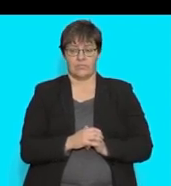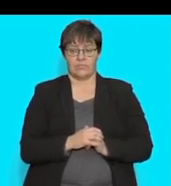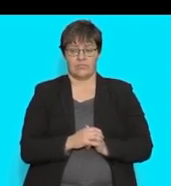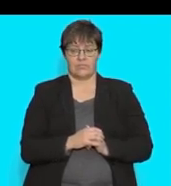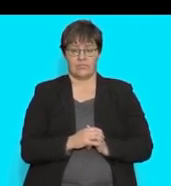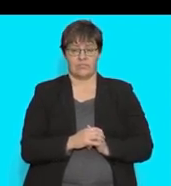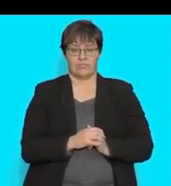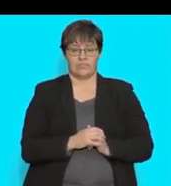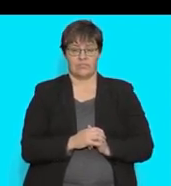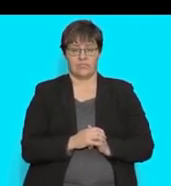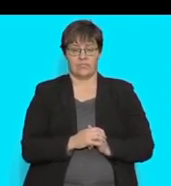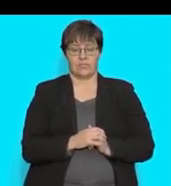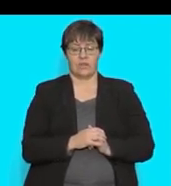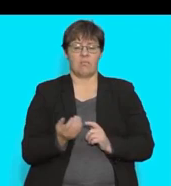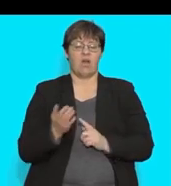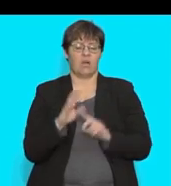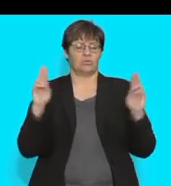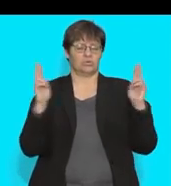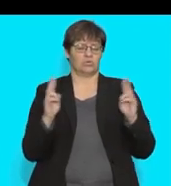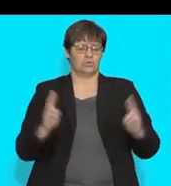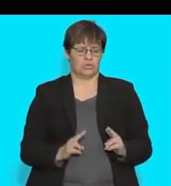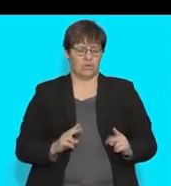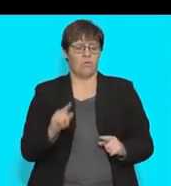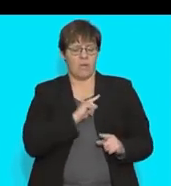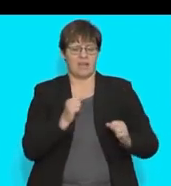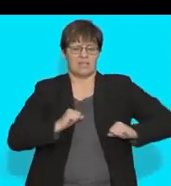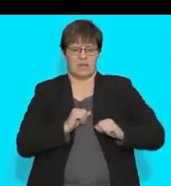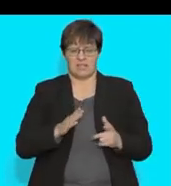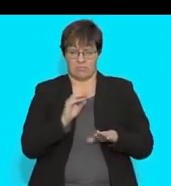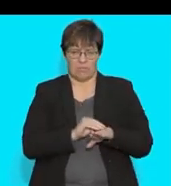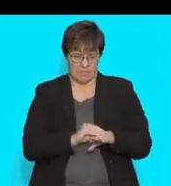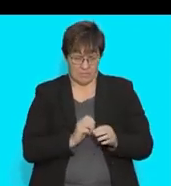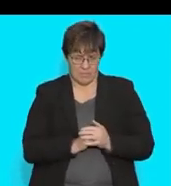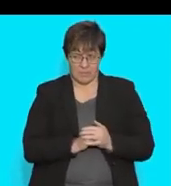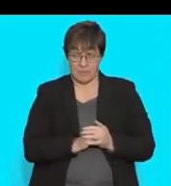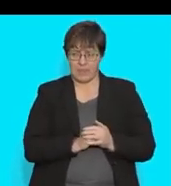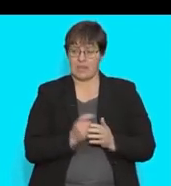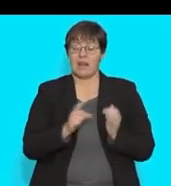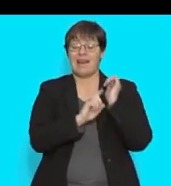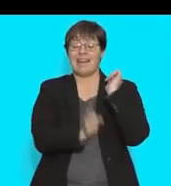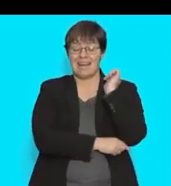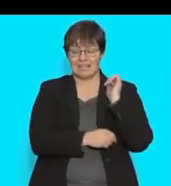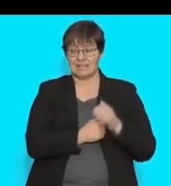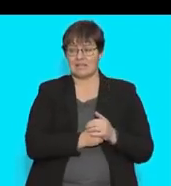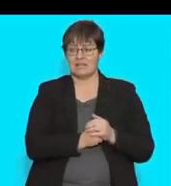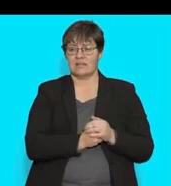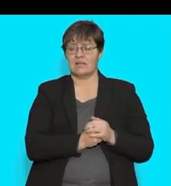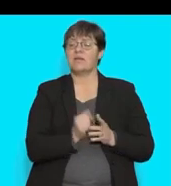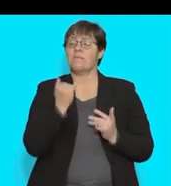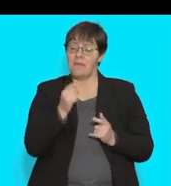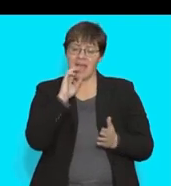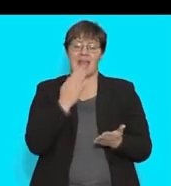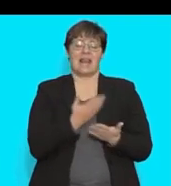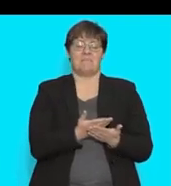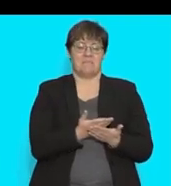right? That's theorem. I'm just shortening them because space might be a problem. And then lastly, then I